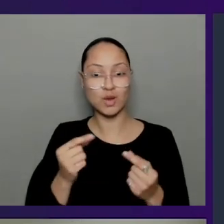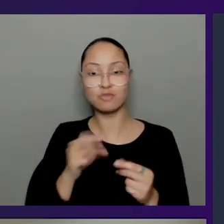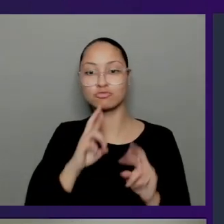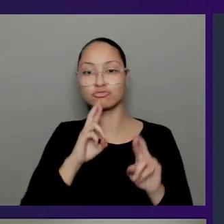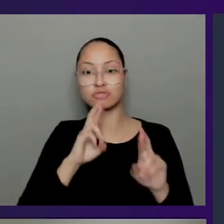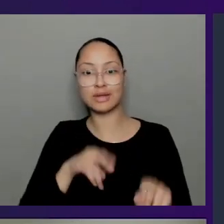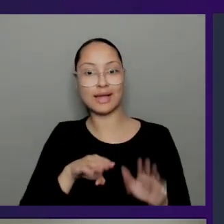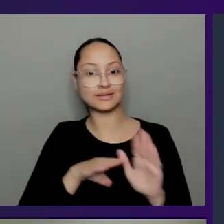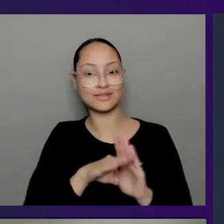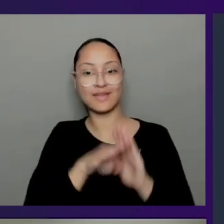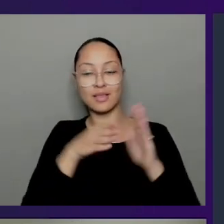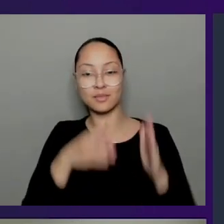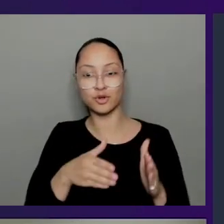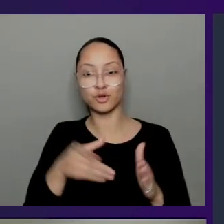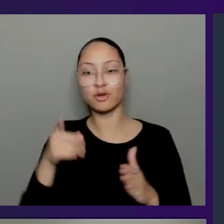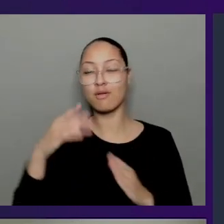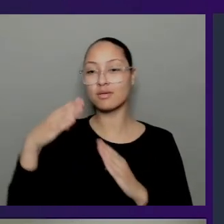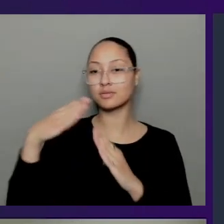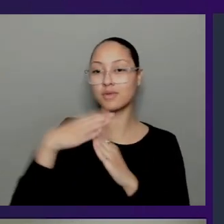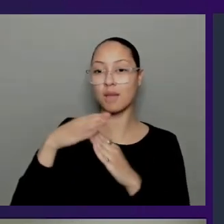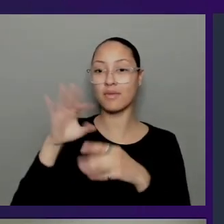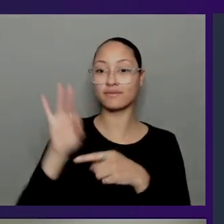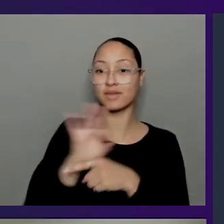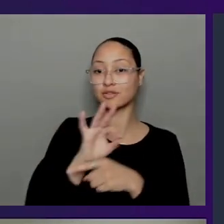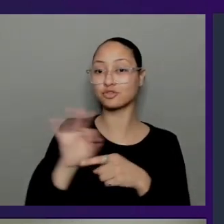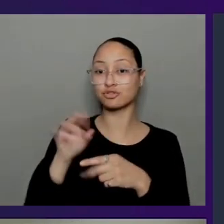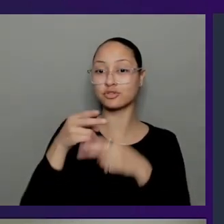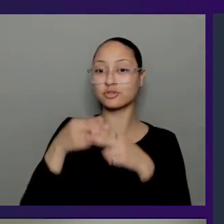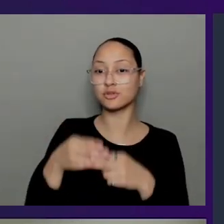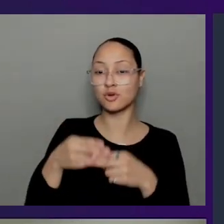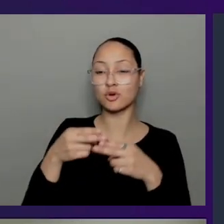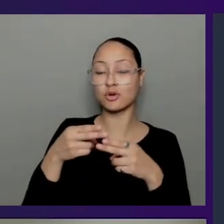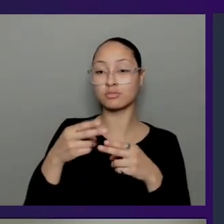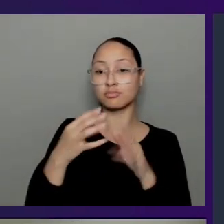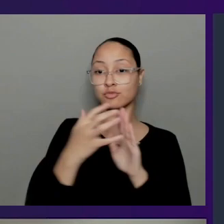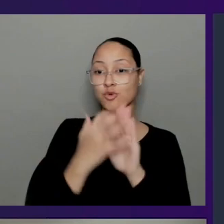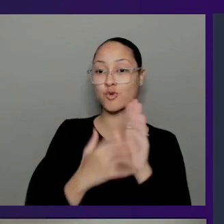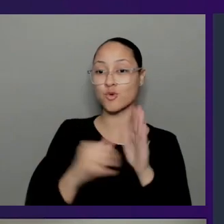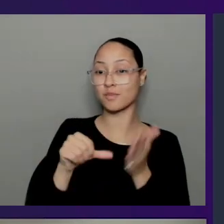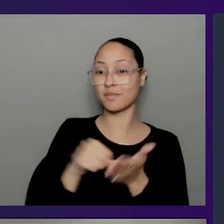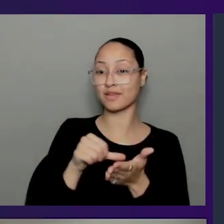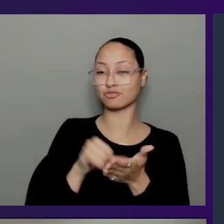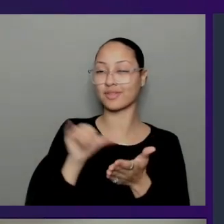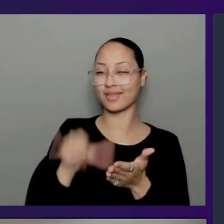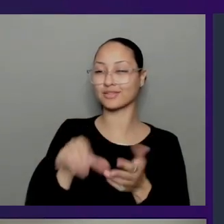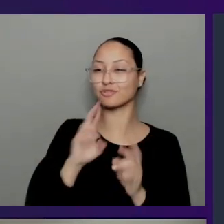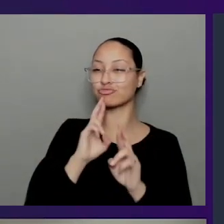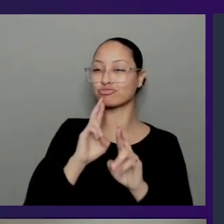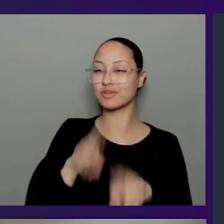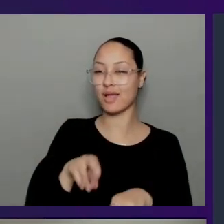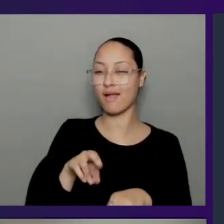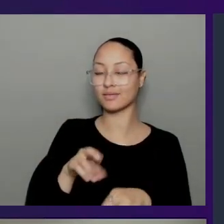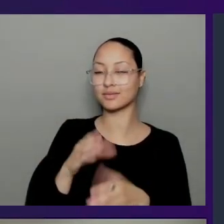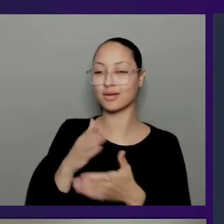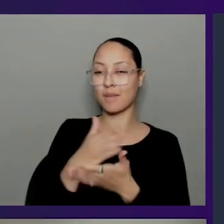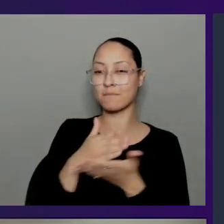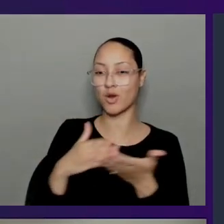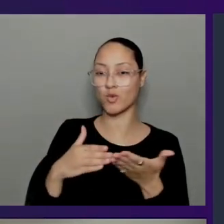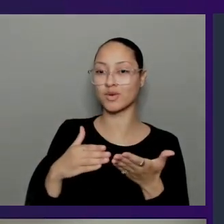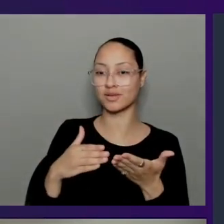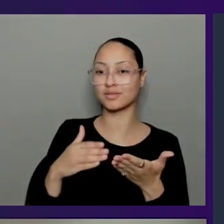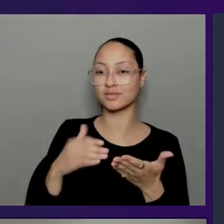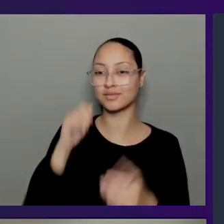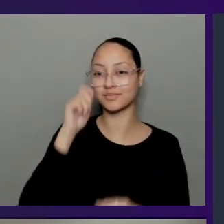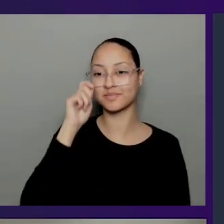the top function called page is effectively a React component, and that is what is seen by the